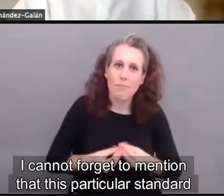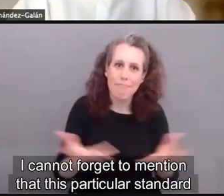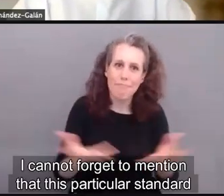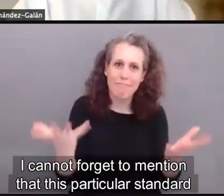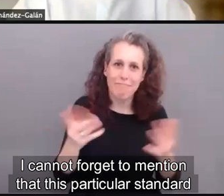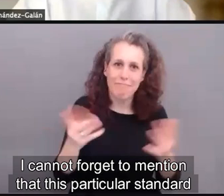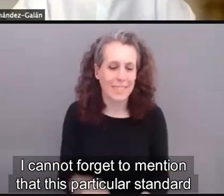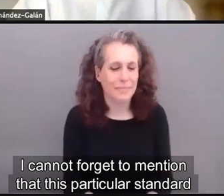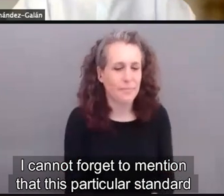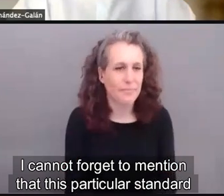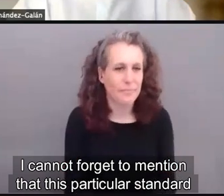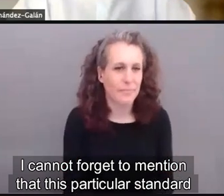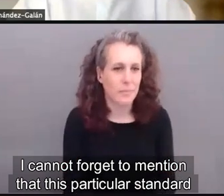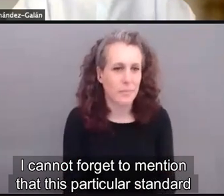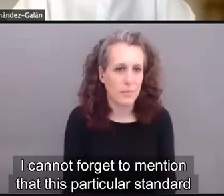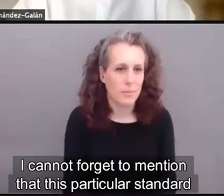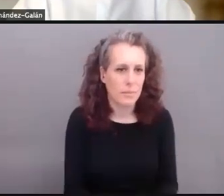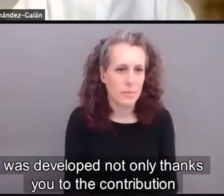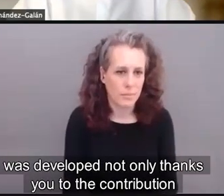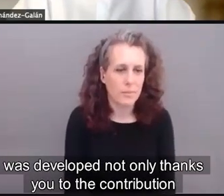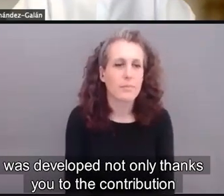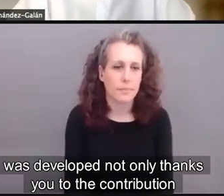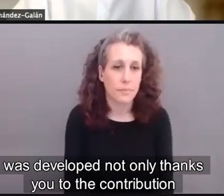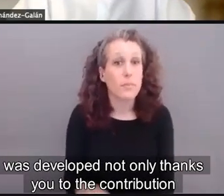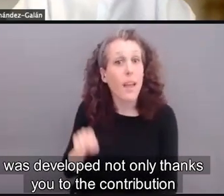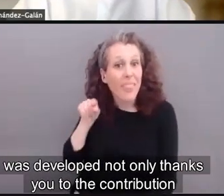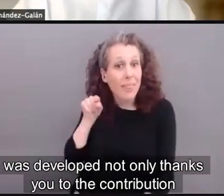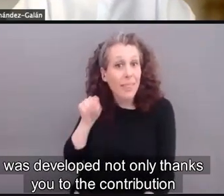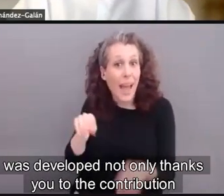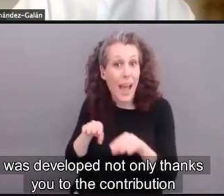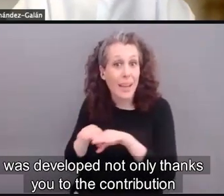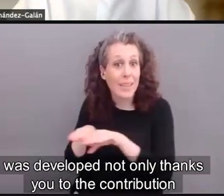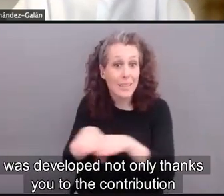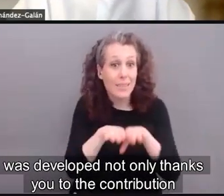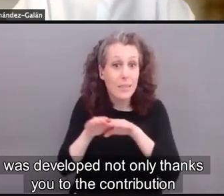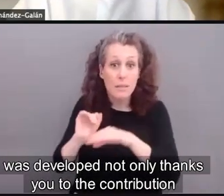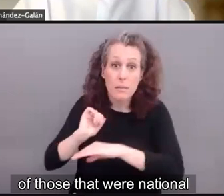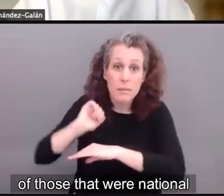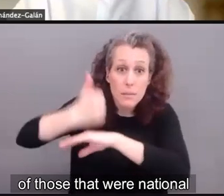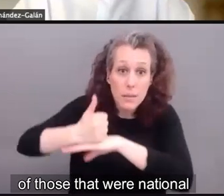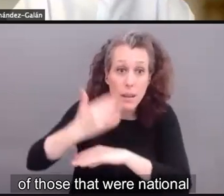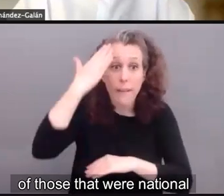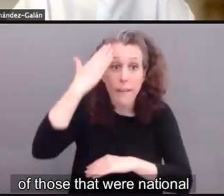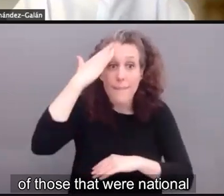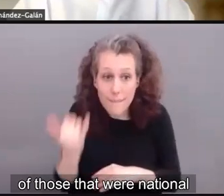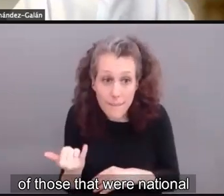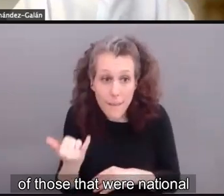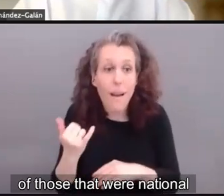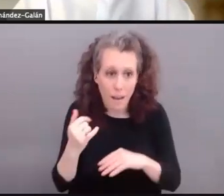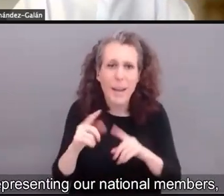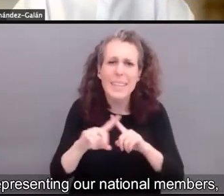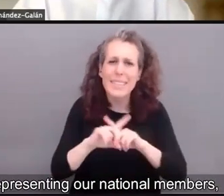cannot forget to mention that this particular standard was developed not only thanks to the contribution of those experts that